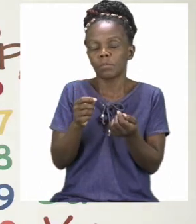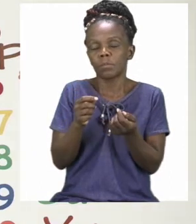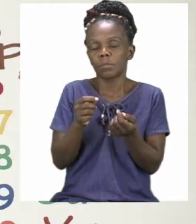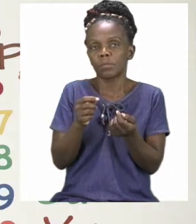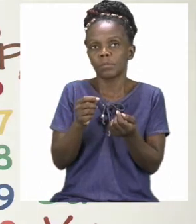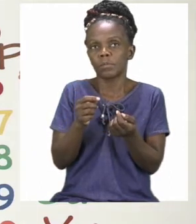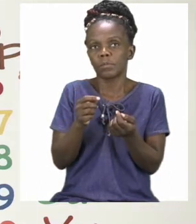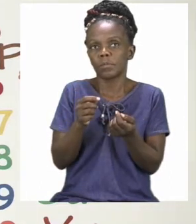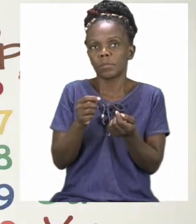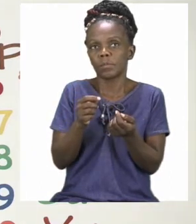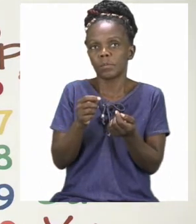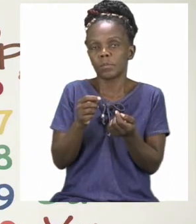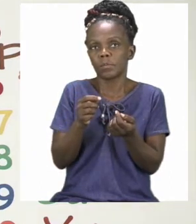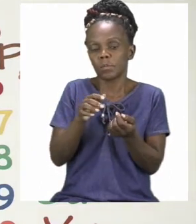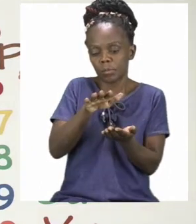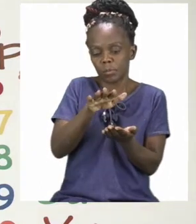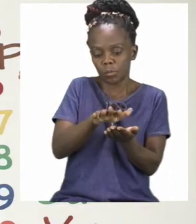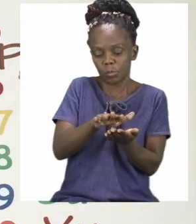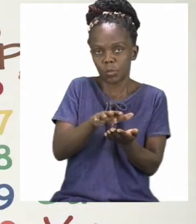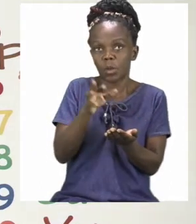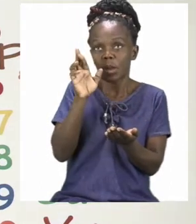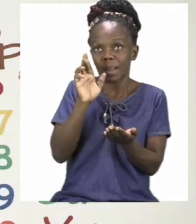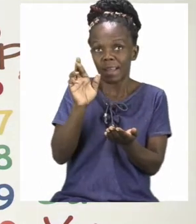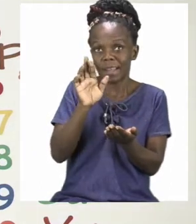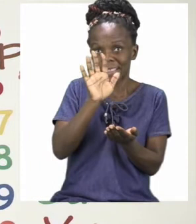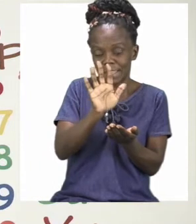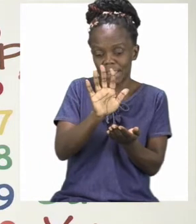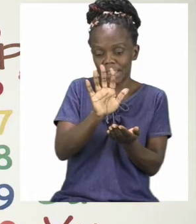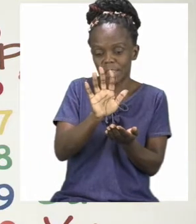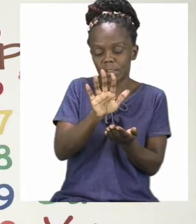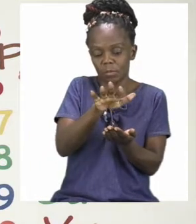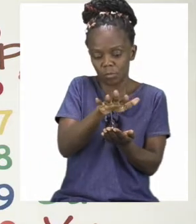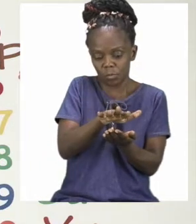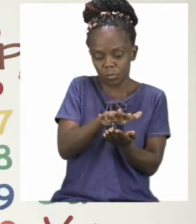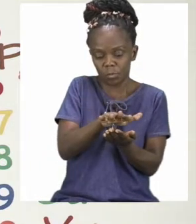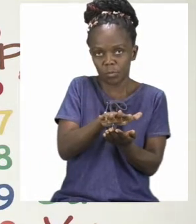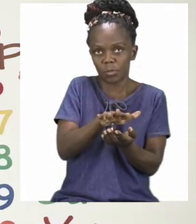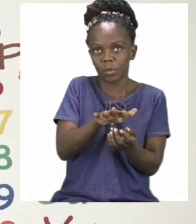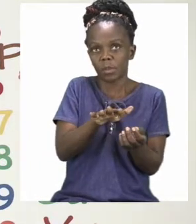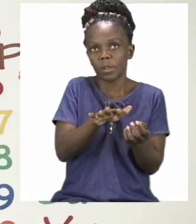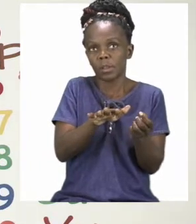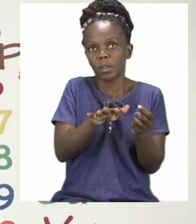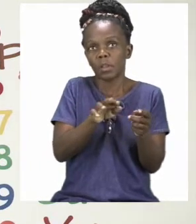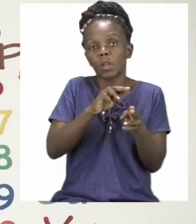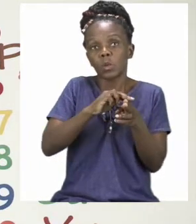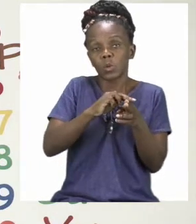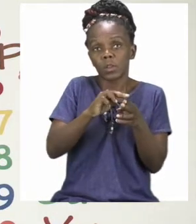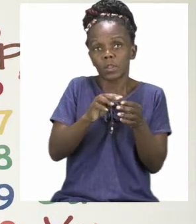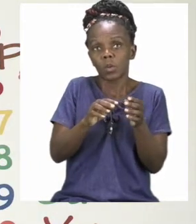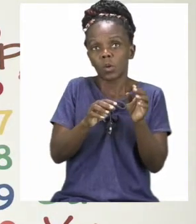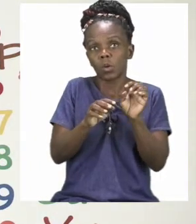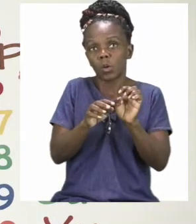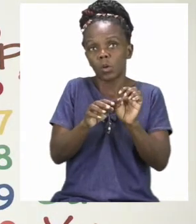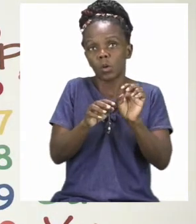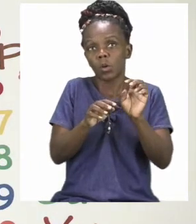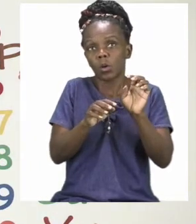trace. Then when you're done, you're going to take your right foot. So if this is your right hand,